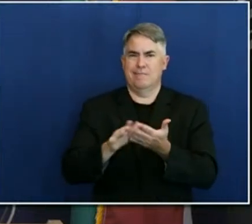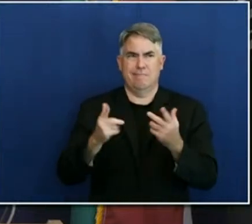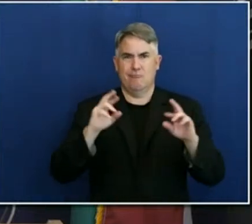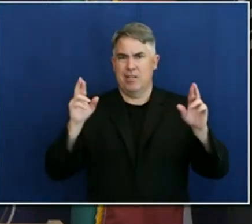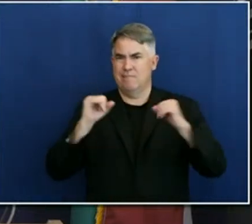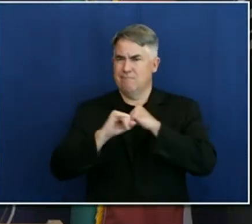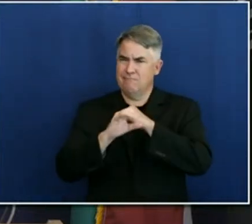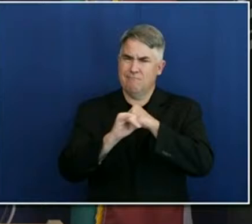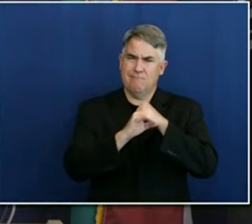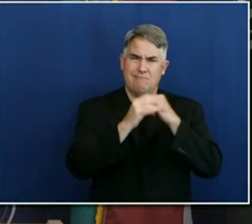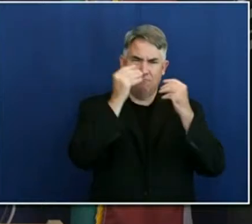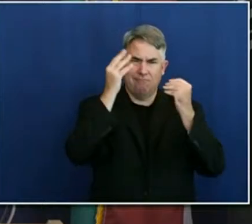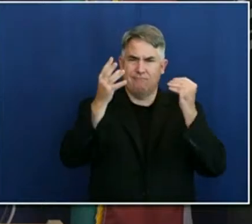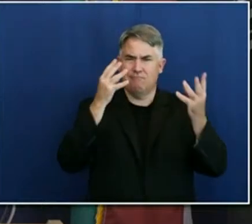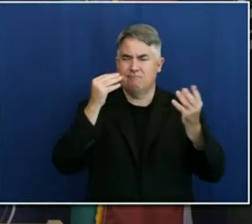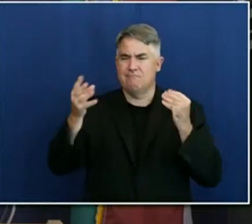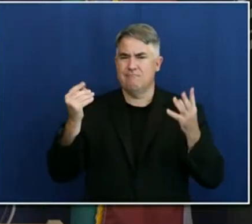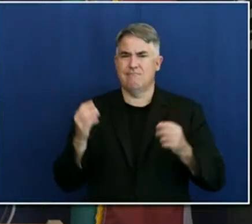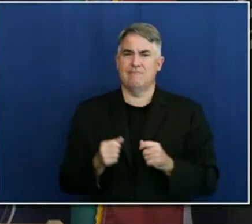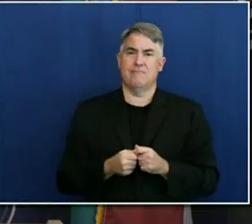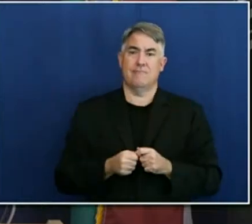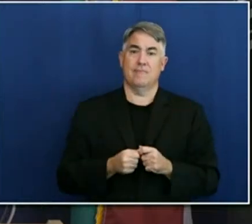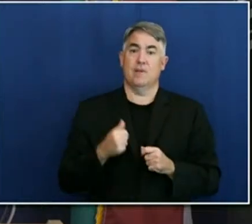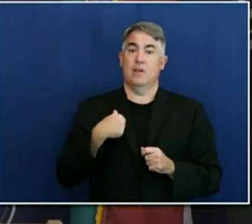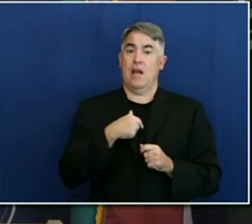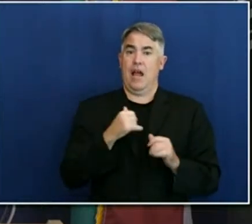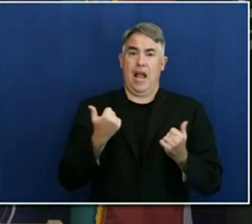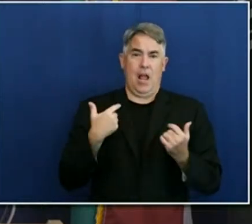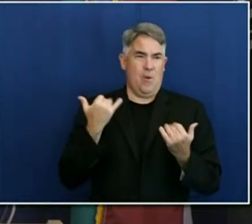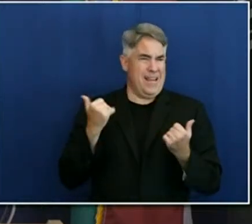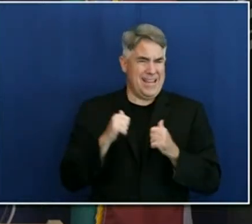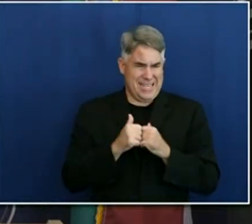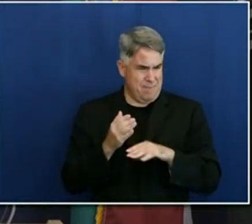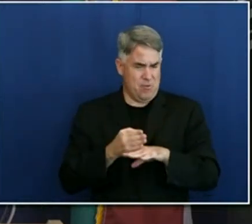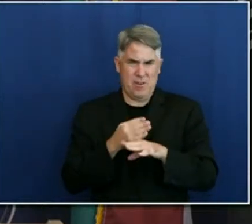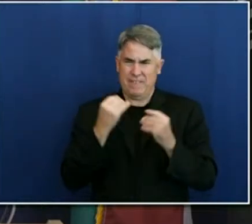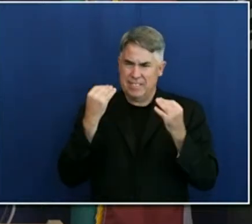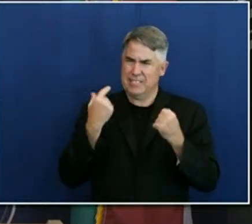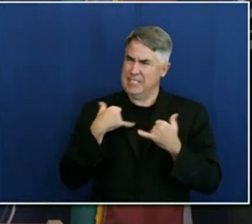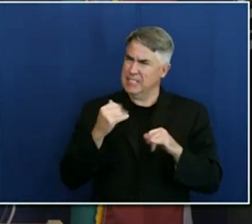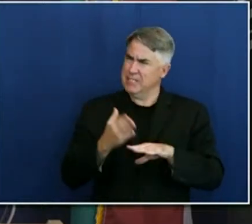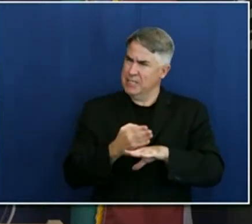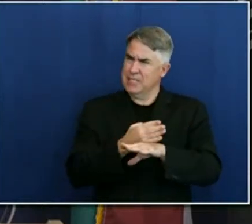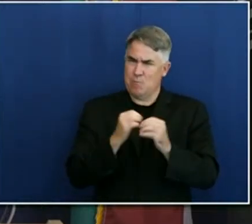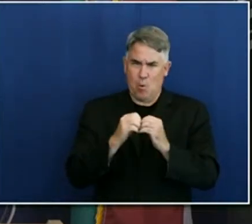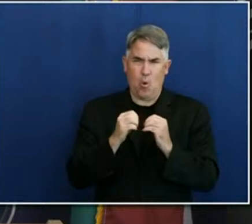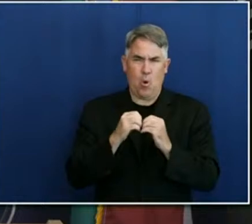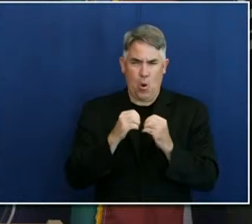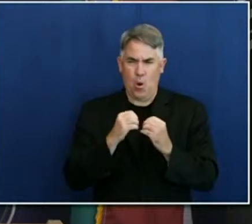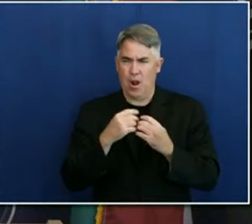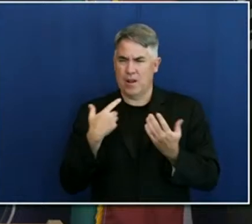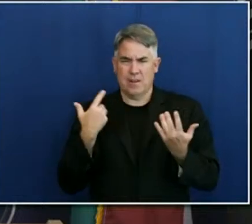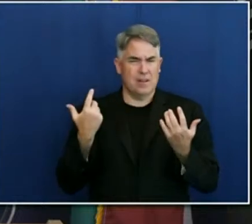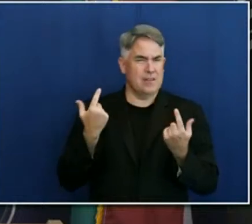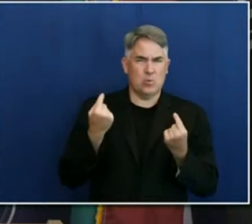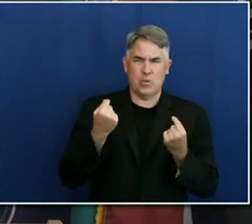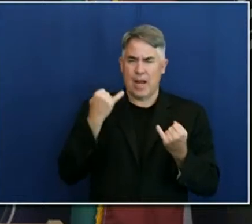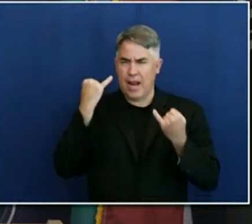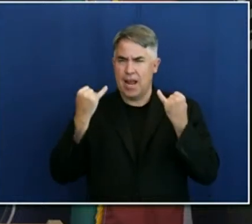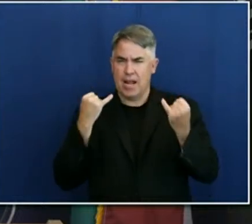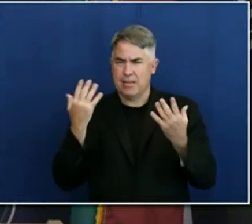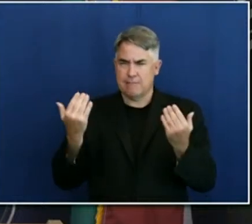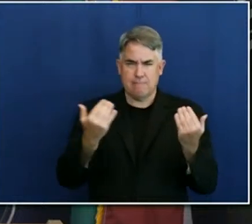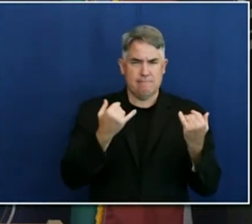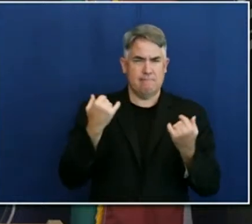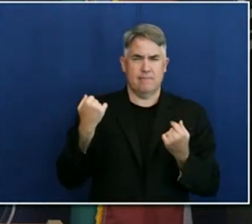reached. But we will look at how we might want to revamp that as we head in to the next phase behind what we are doing. And